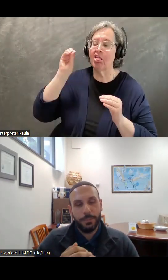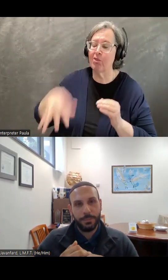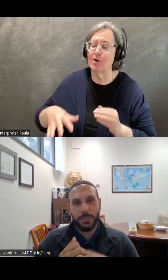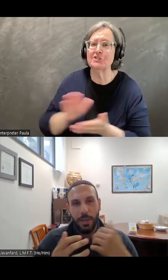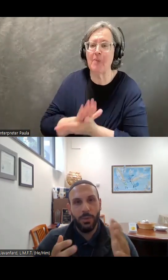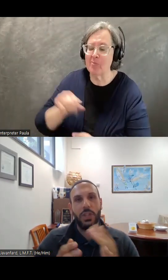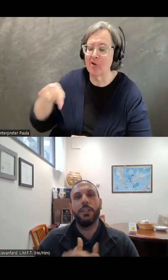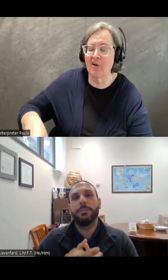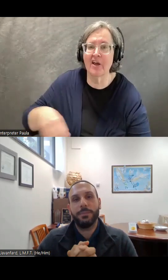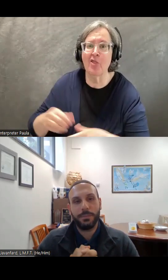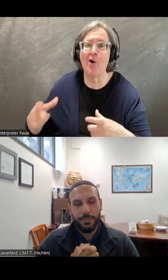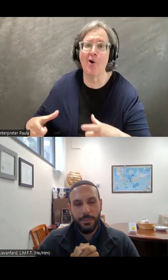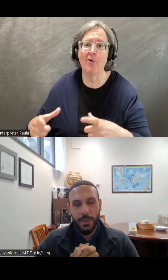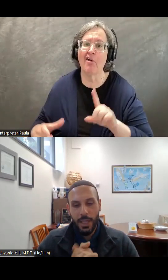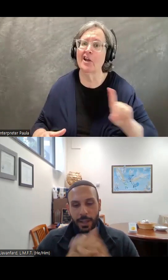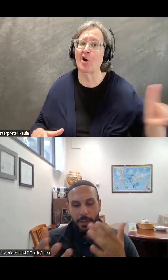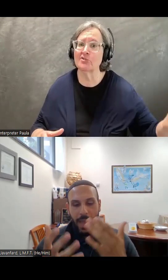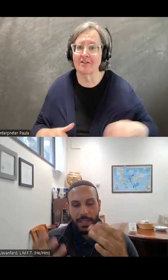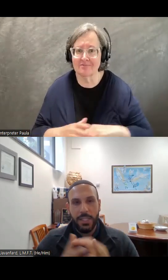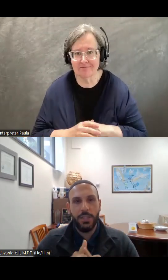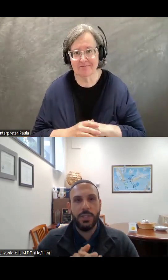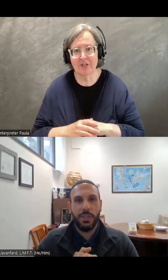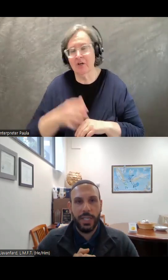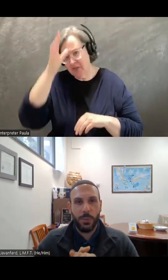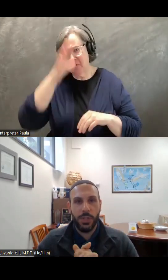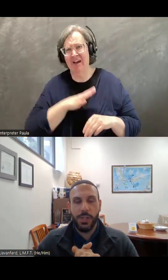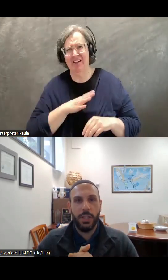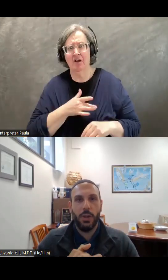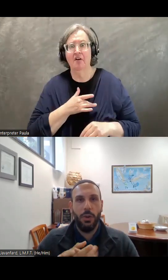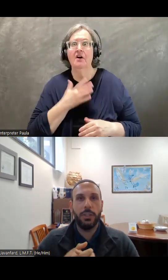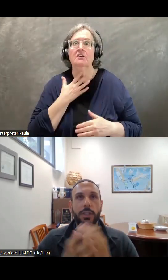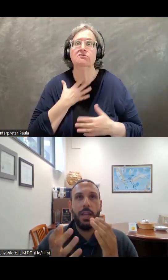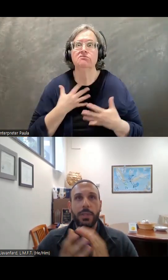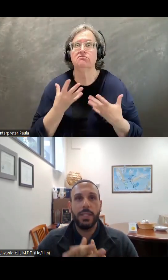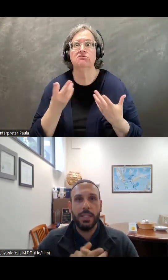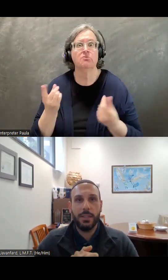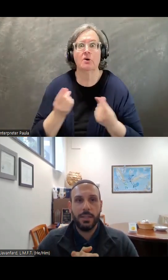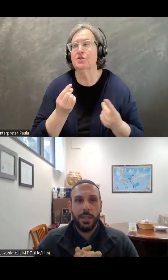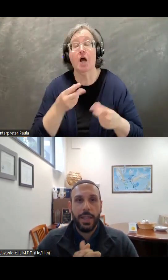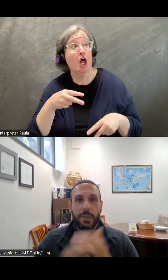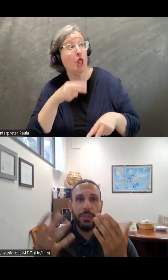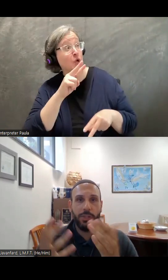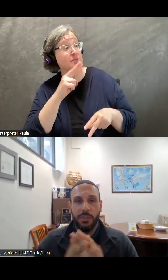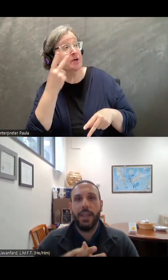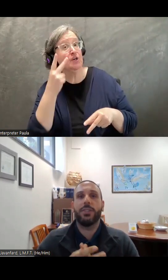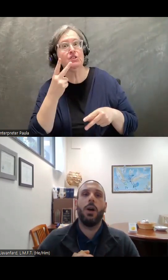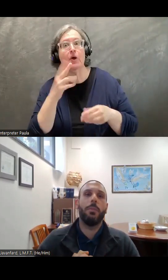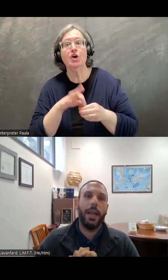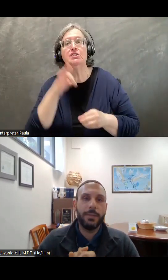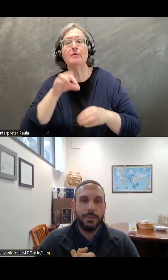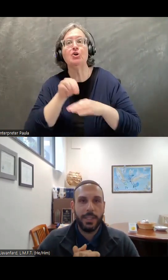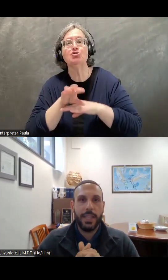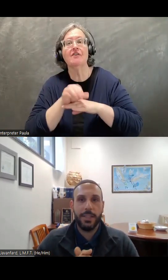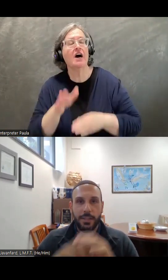hole and moves on. The man continues to feel desperate in the hole and looks up and sees a spiritual advisor walk